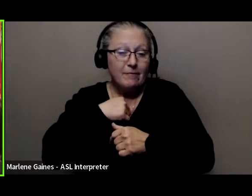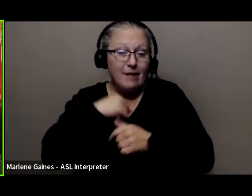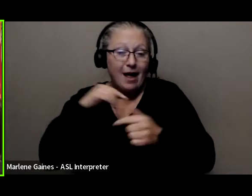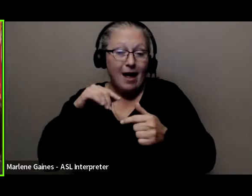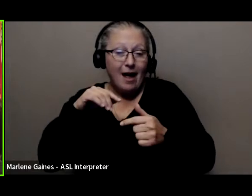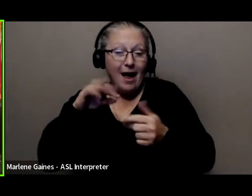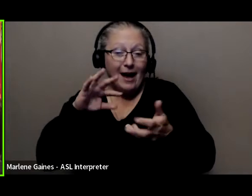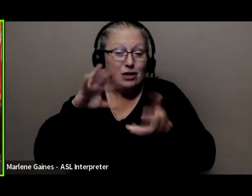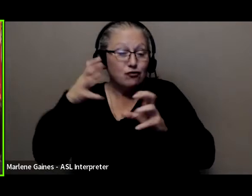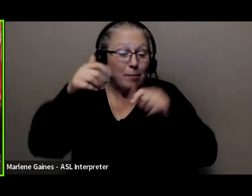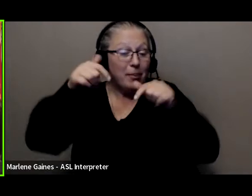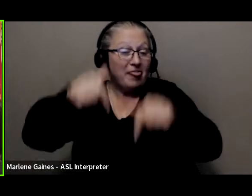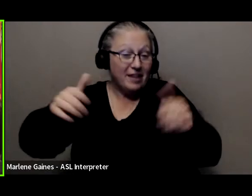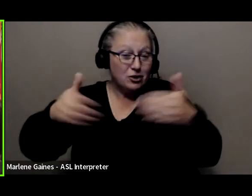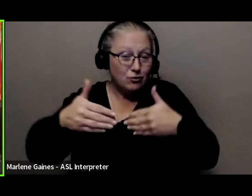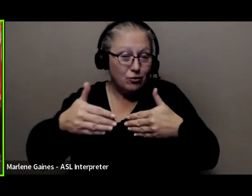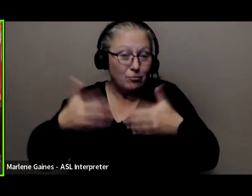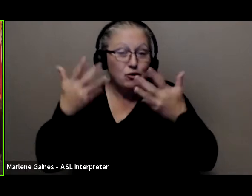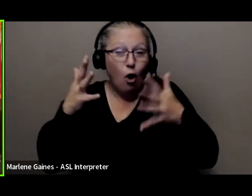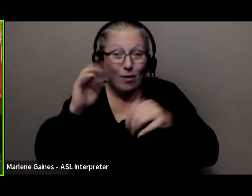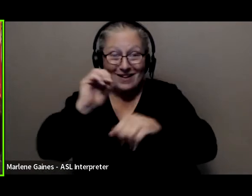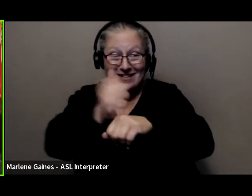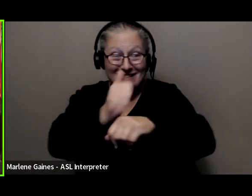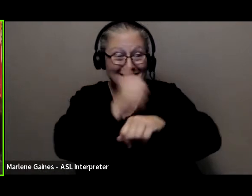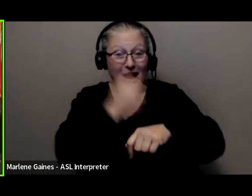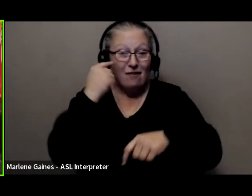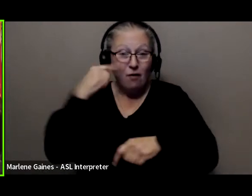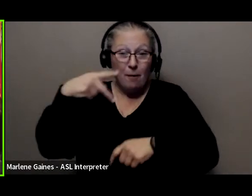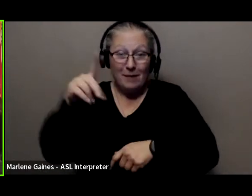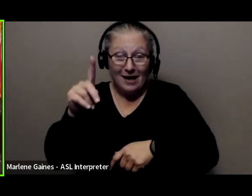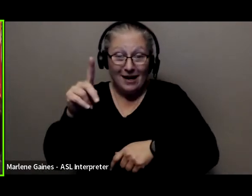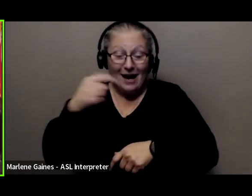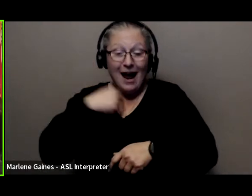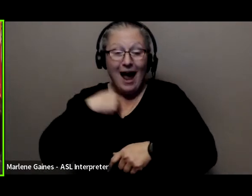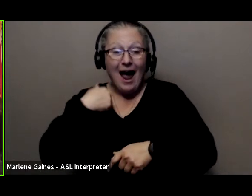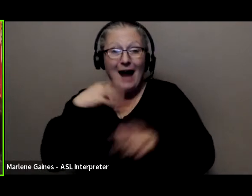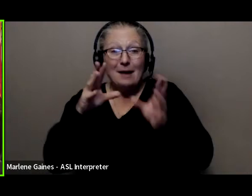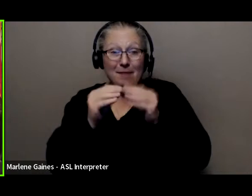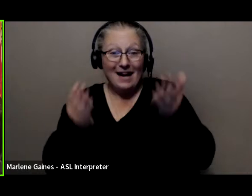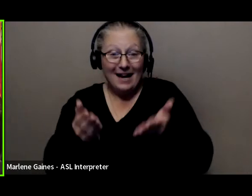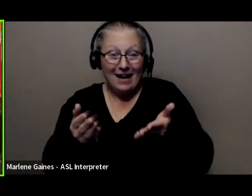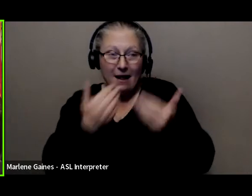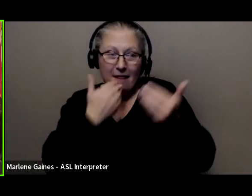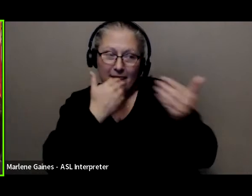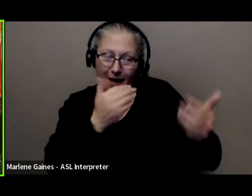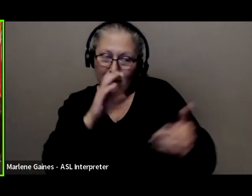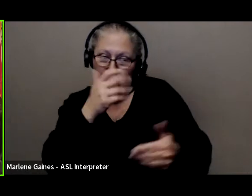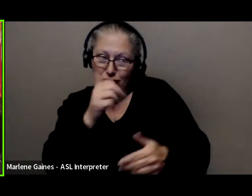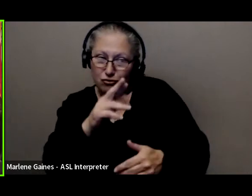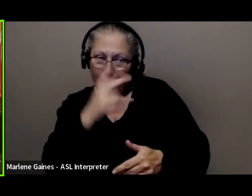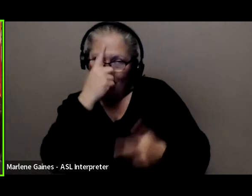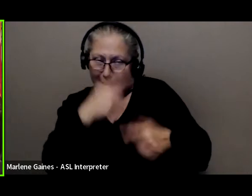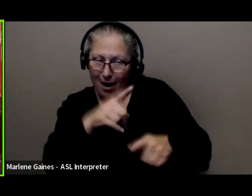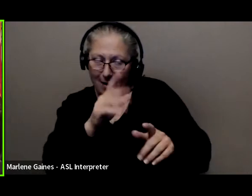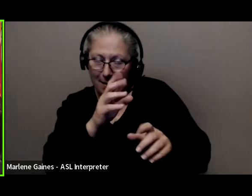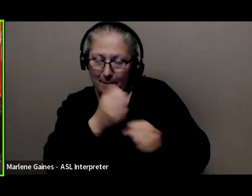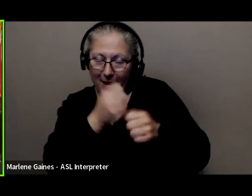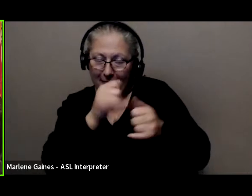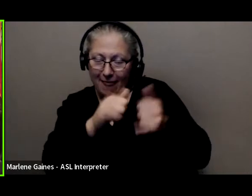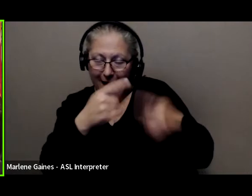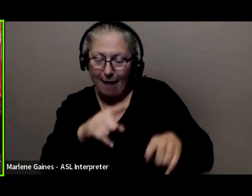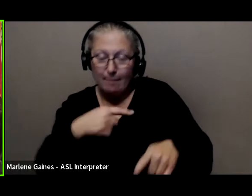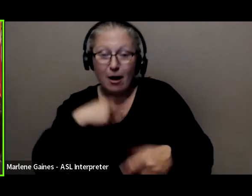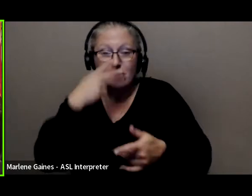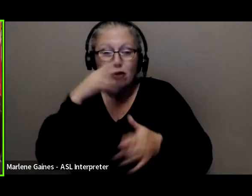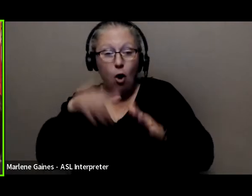disrupted this room. It was already set up for the PD and I had a meeting here. Thank you, Shar, for making that happen. But I saw all